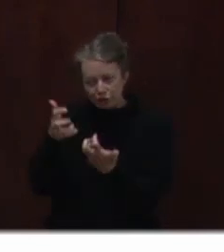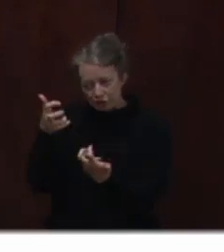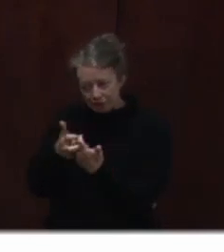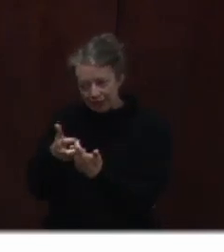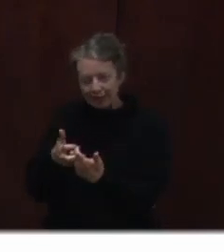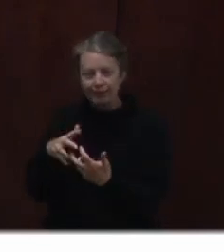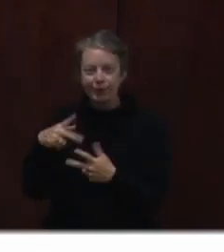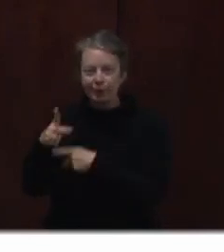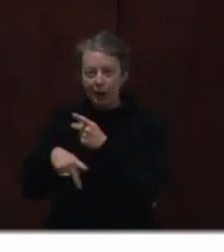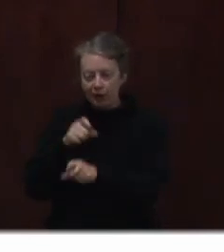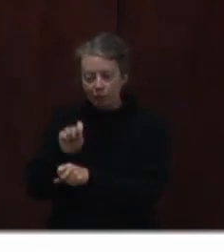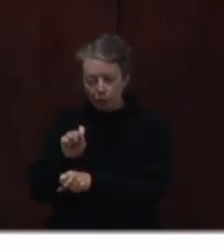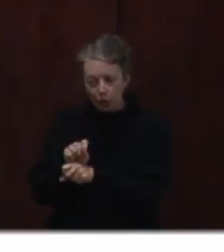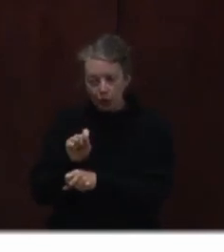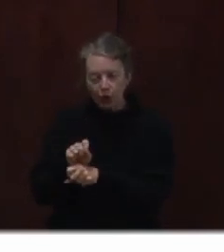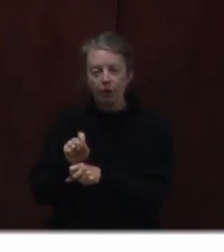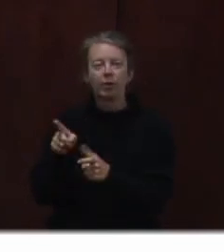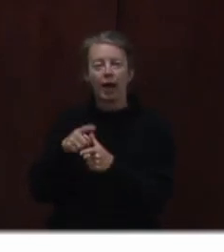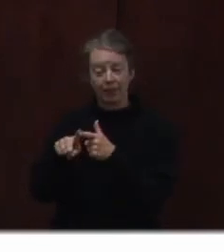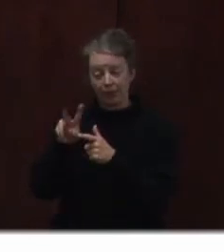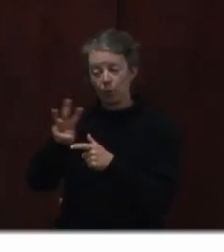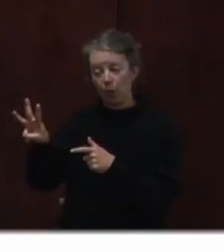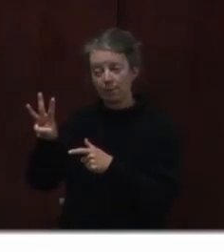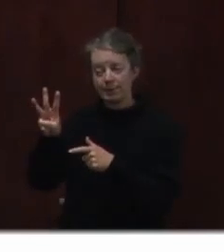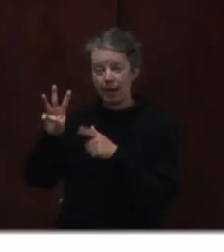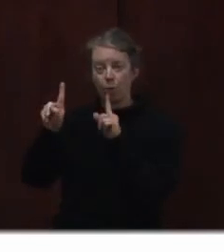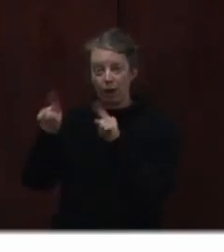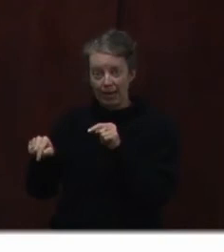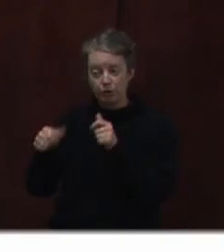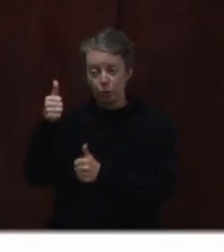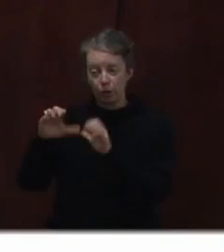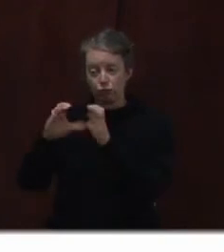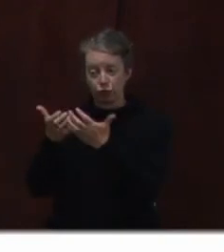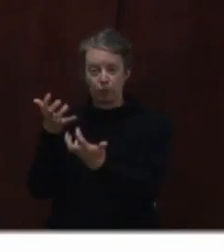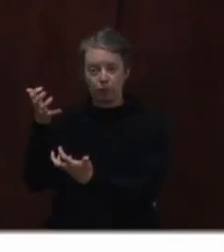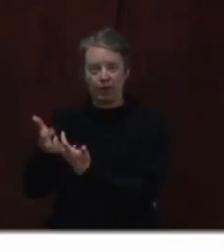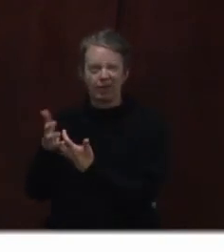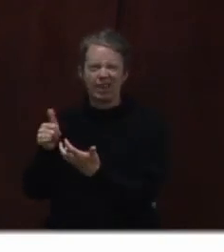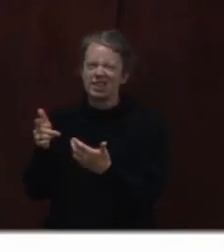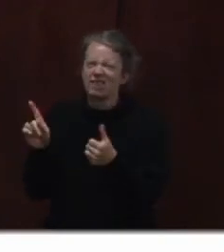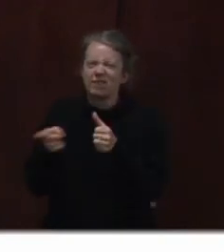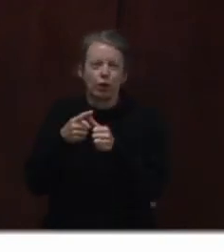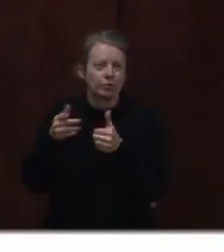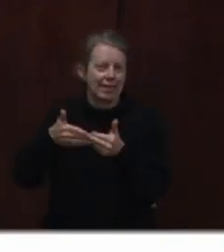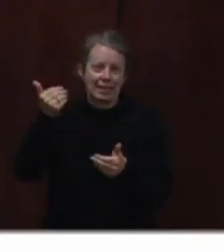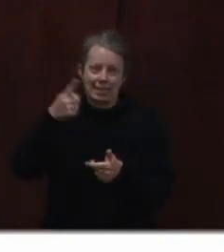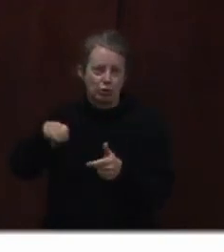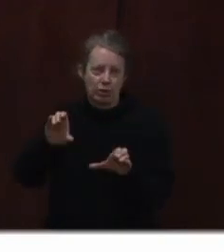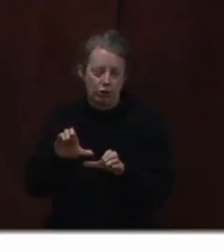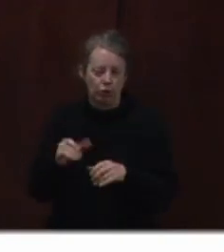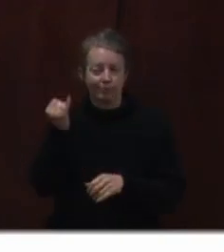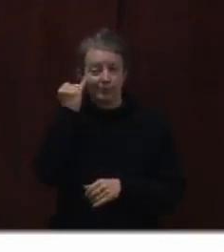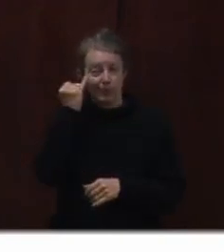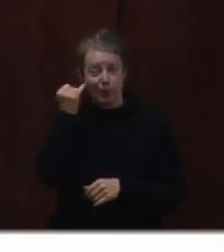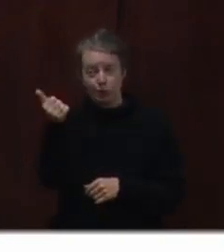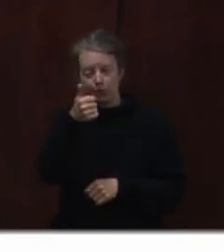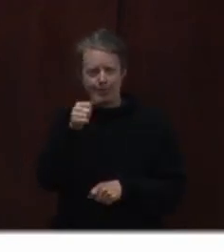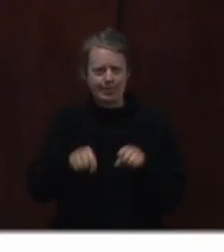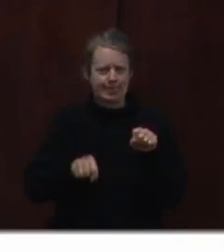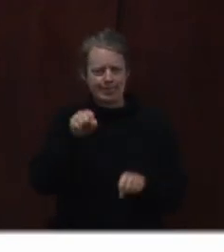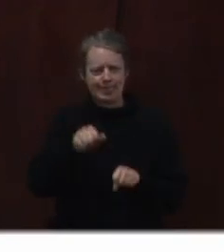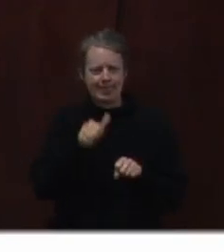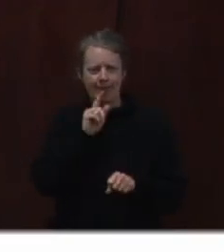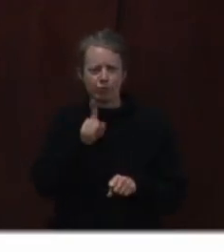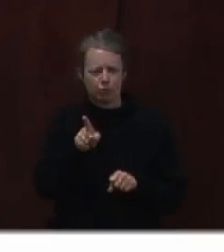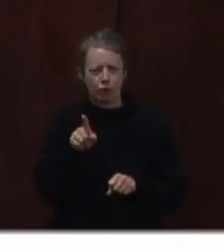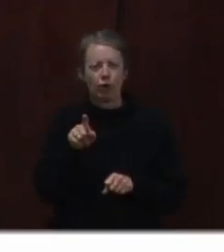kind of work do you do, and it will tell you what group you're going to be in. So that's the first thing that folks can do. Like if you're not sure, that's one of the